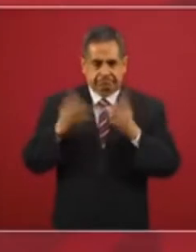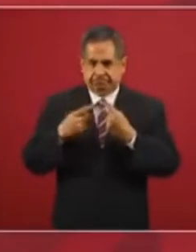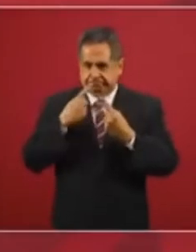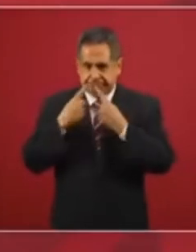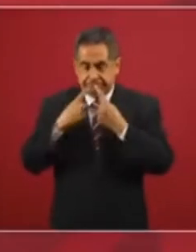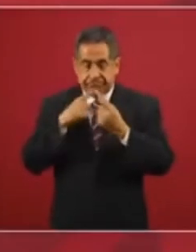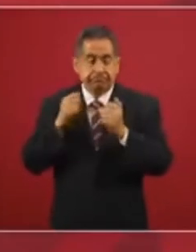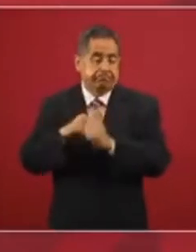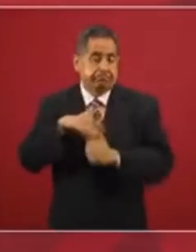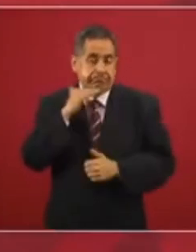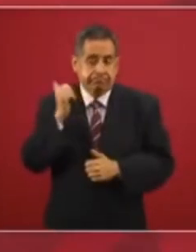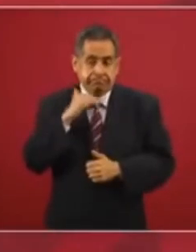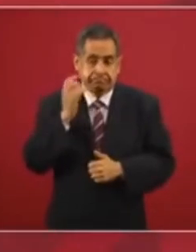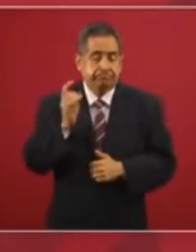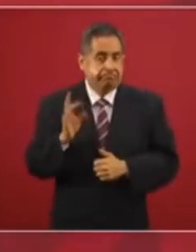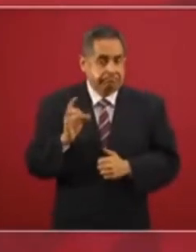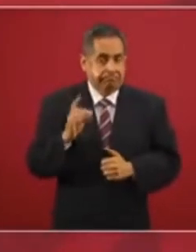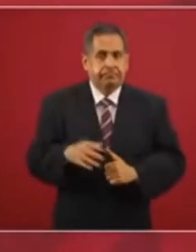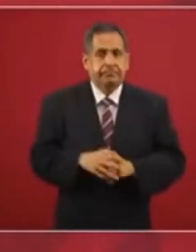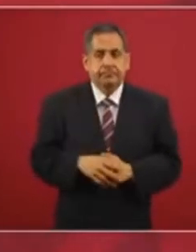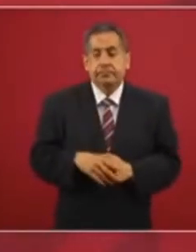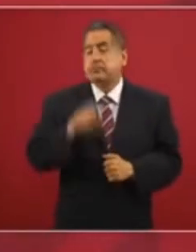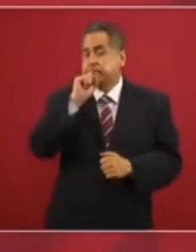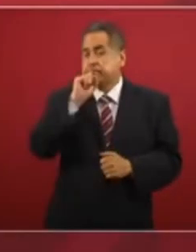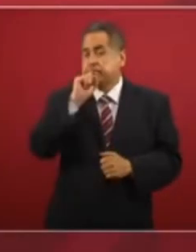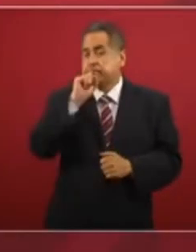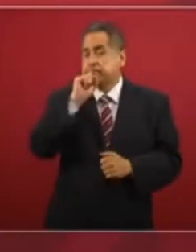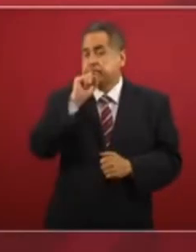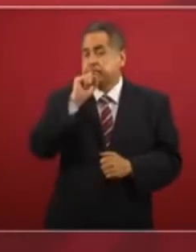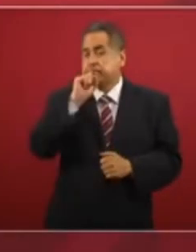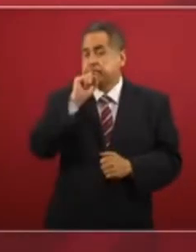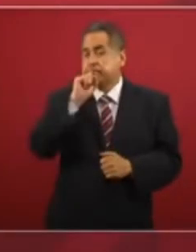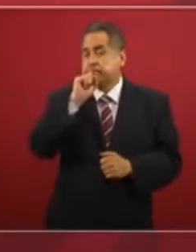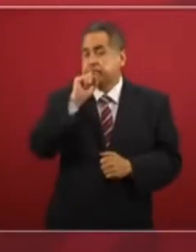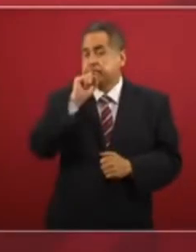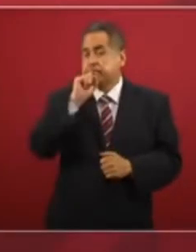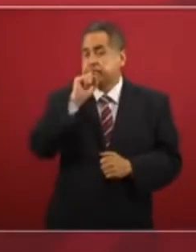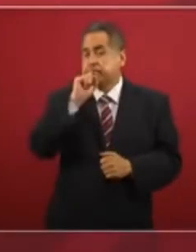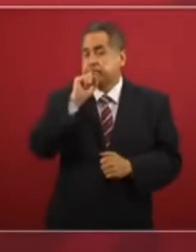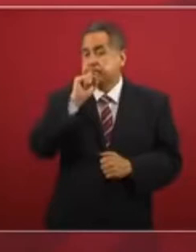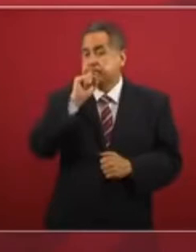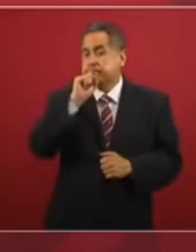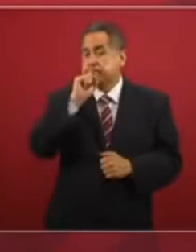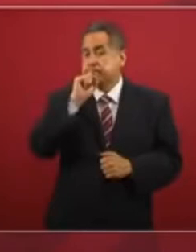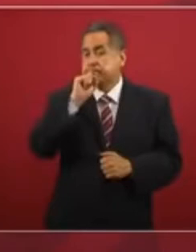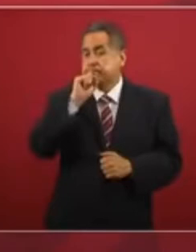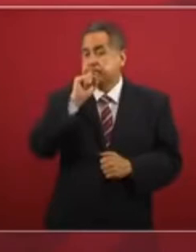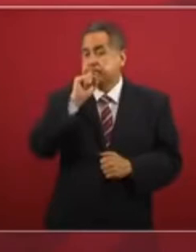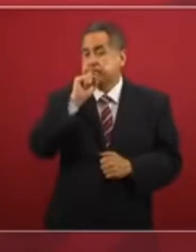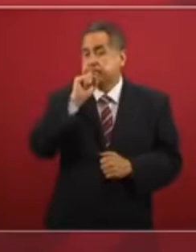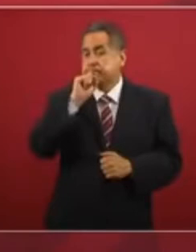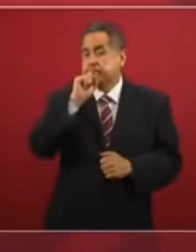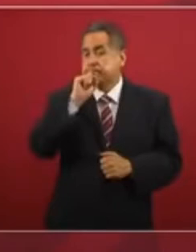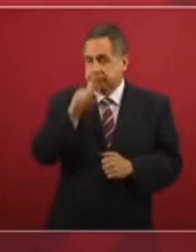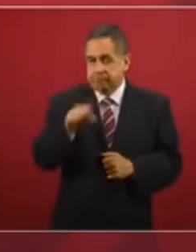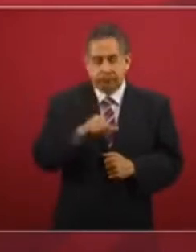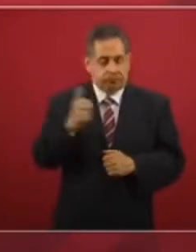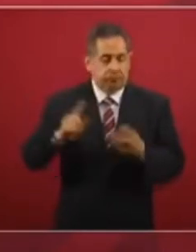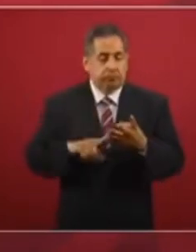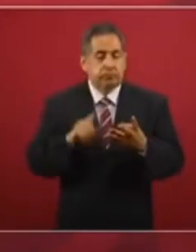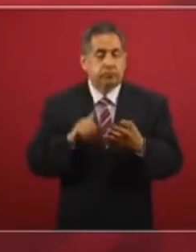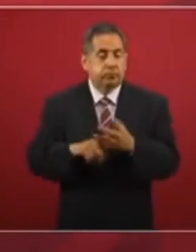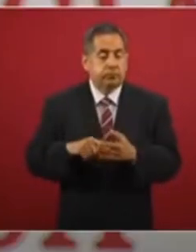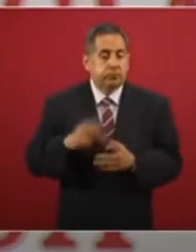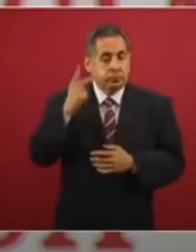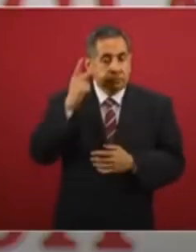También les informo que en esta semana la República de Corea. Also, I want to inform you that this week the Republic of Korea donó